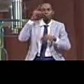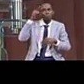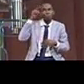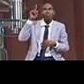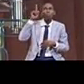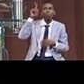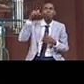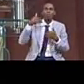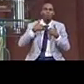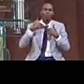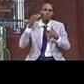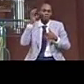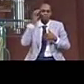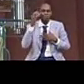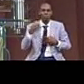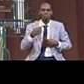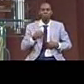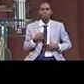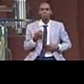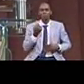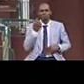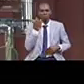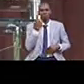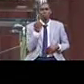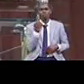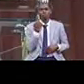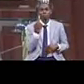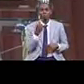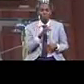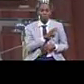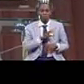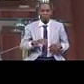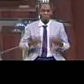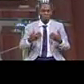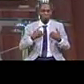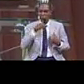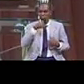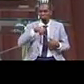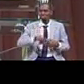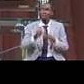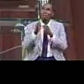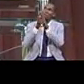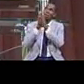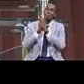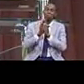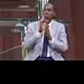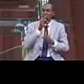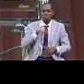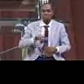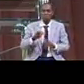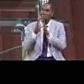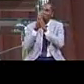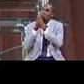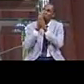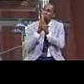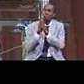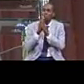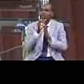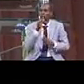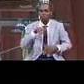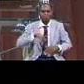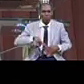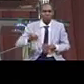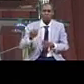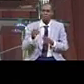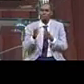hast heard me. Understand? He had not even asked. He has not even prayed. He has not even made